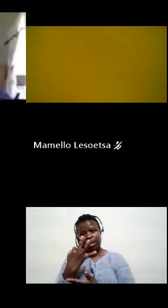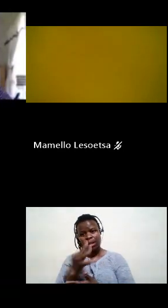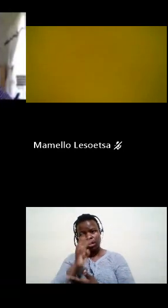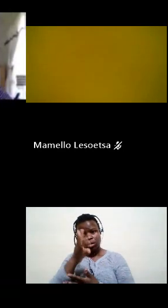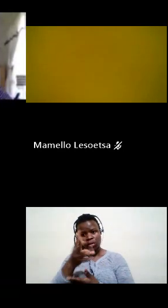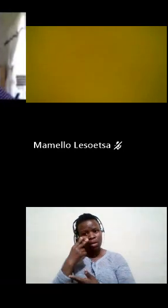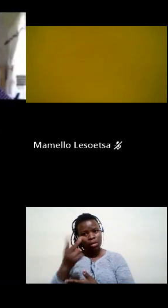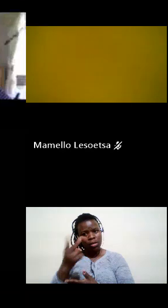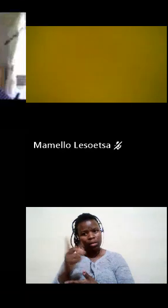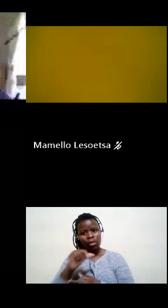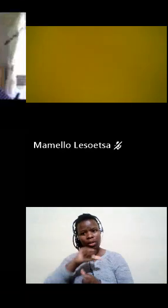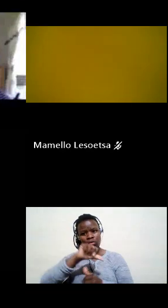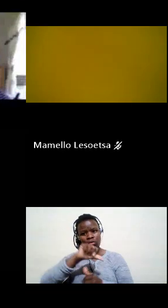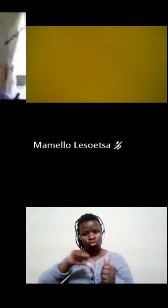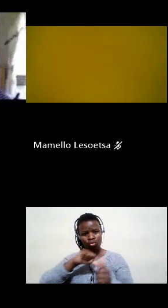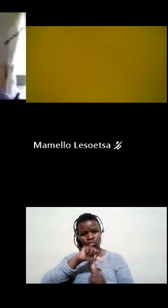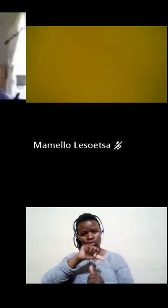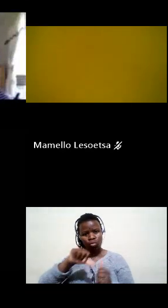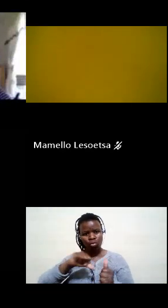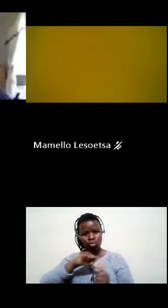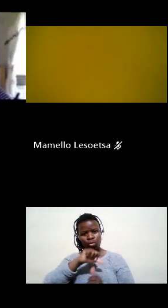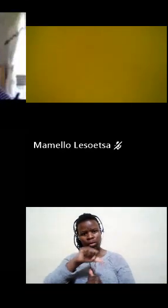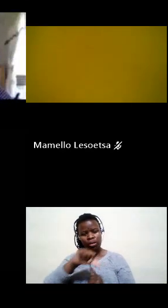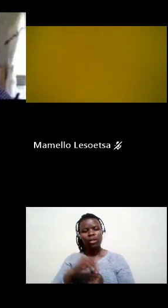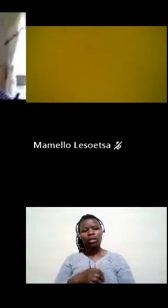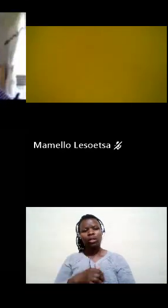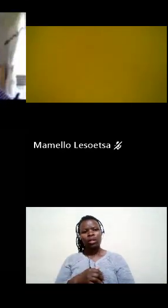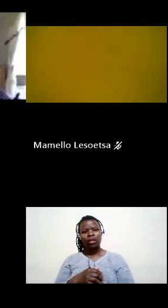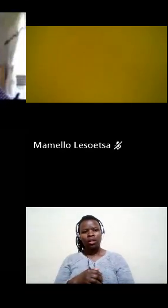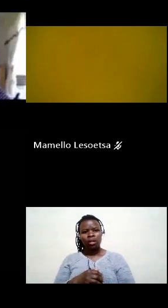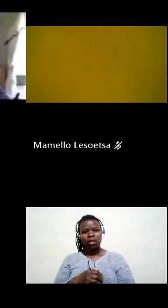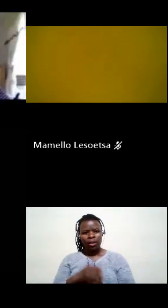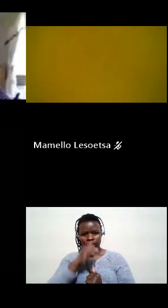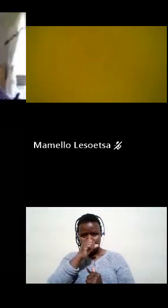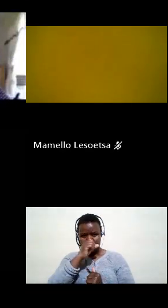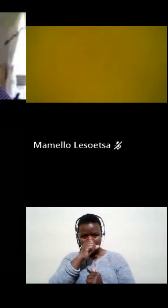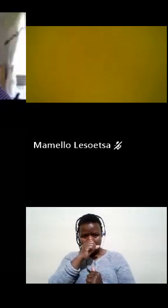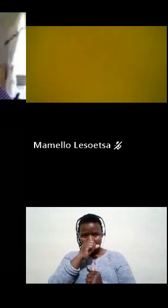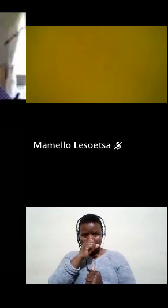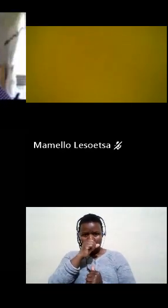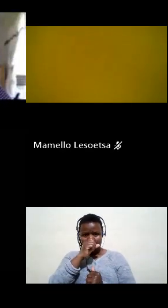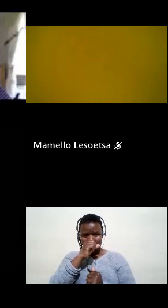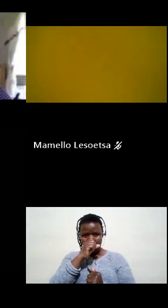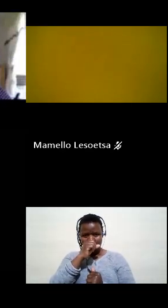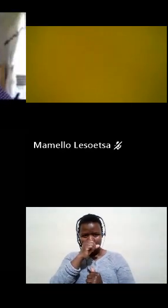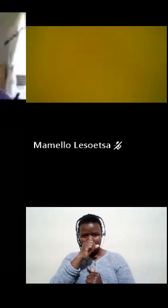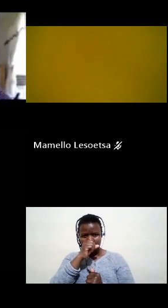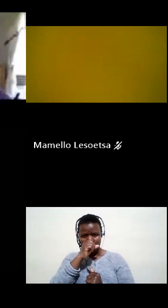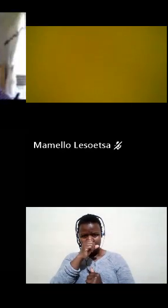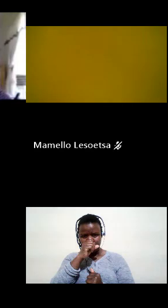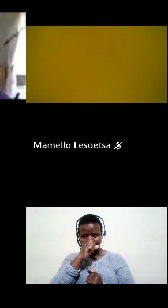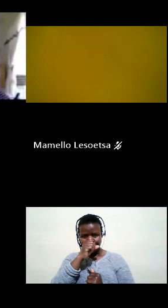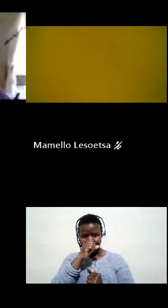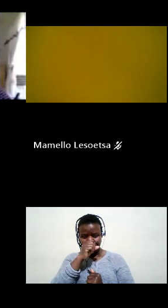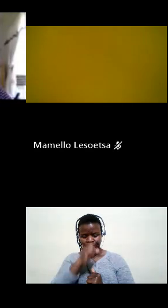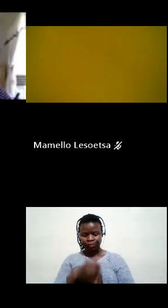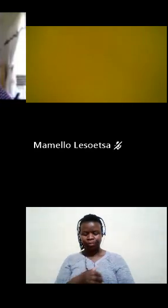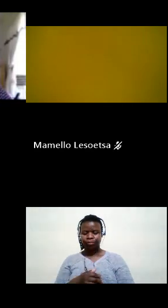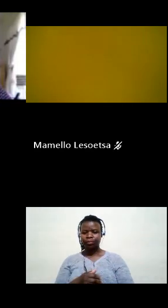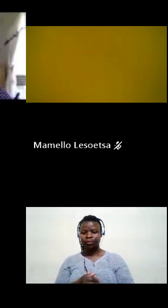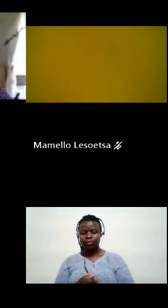social barriers that's experienced by disabled students. So she has a condition that weakens her legs. She